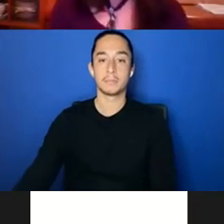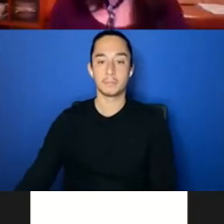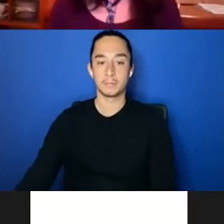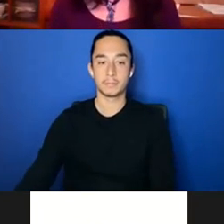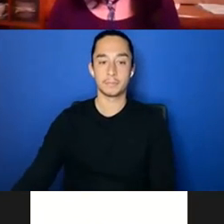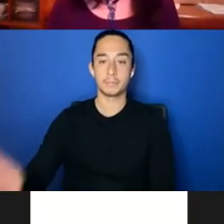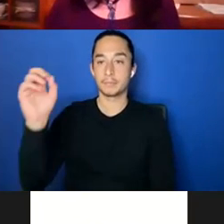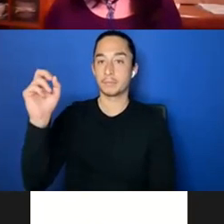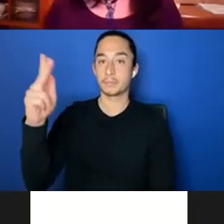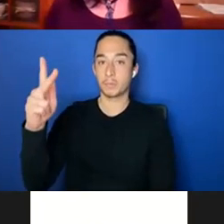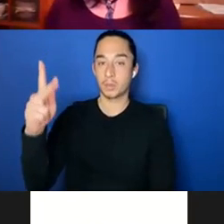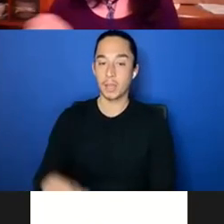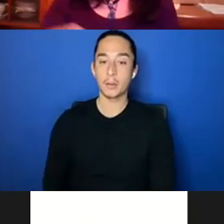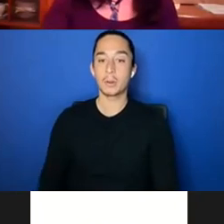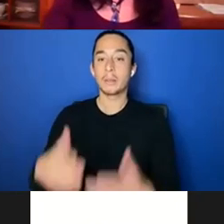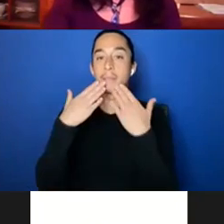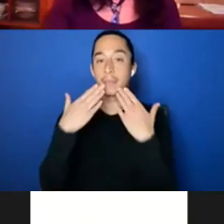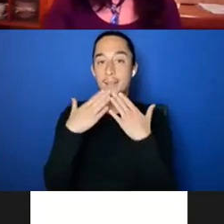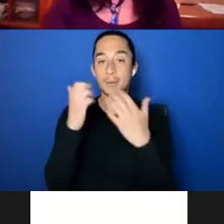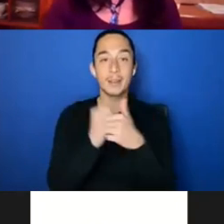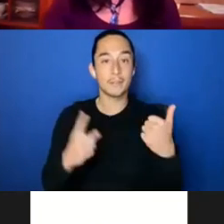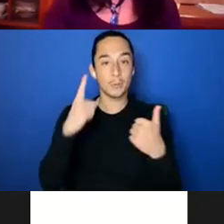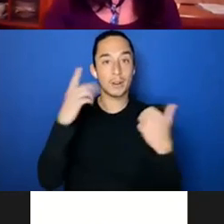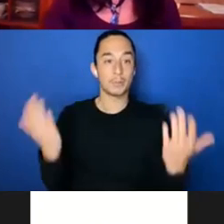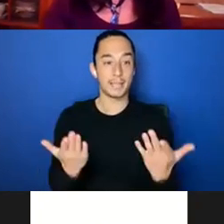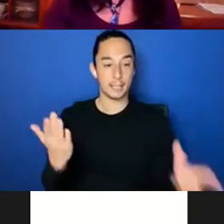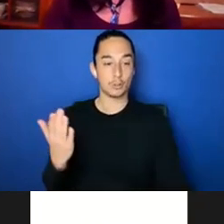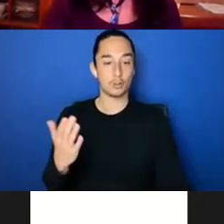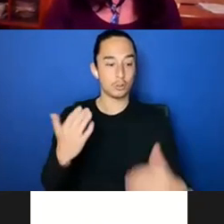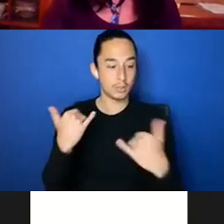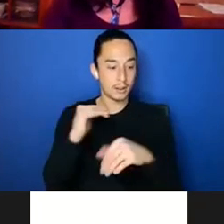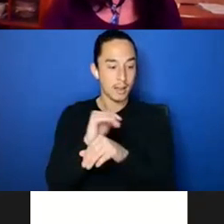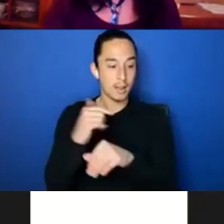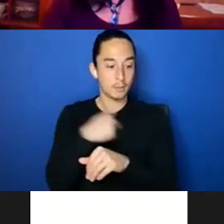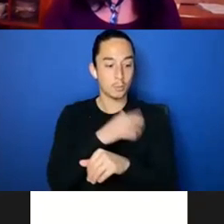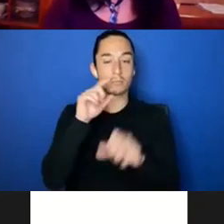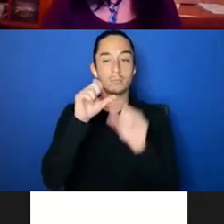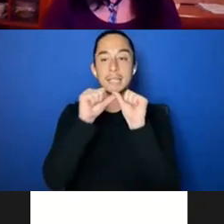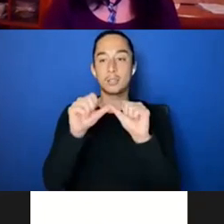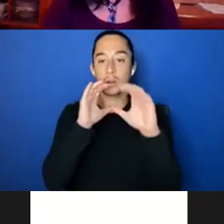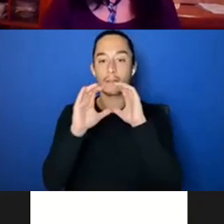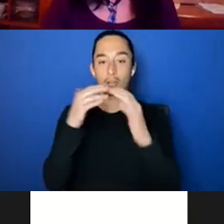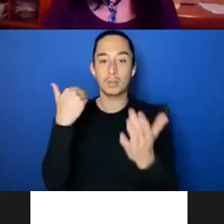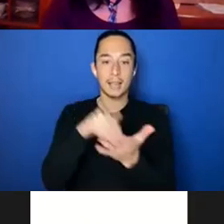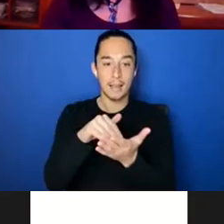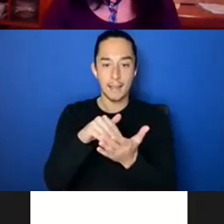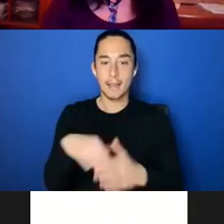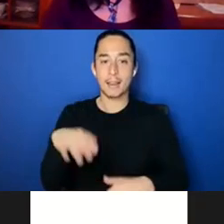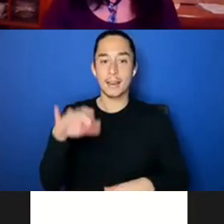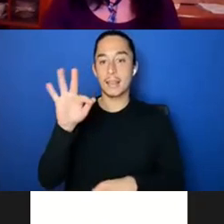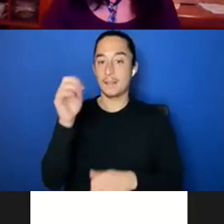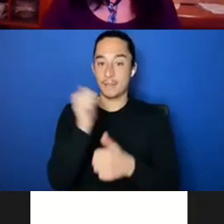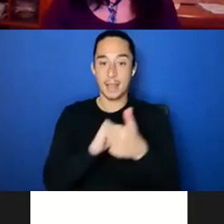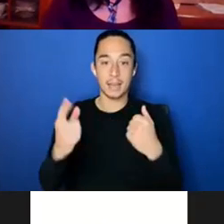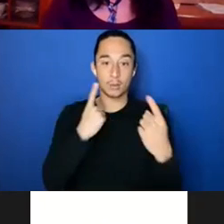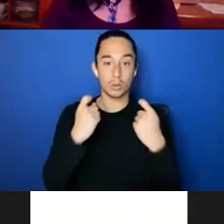Okay. Well, thanks everyone for being here tonight. We'll continue the conversation again, as Nurit said. If there's any questions,